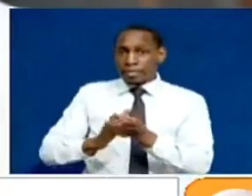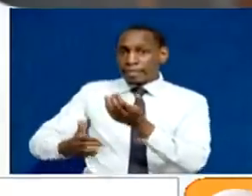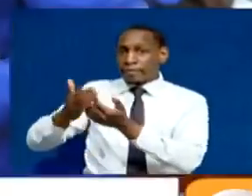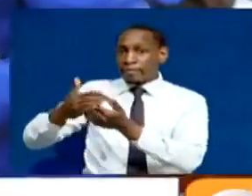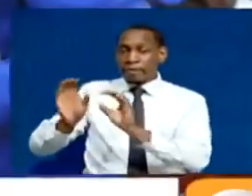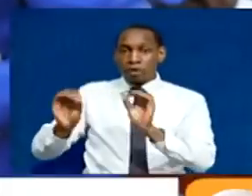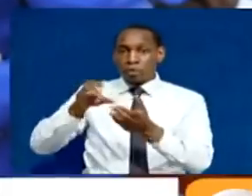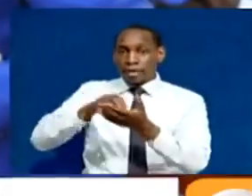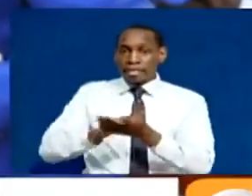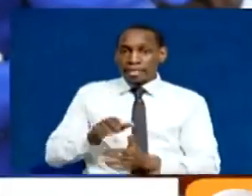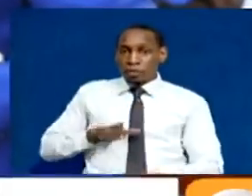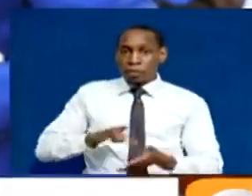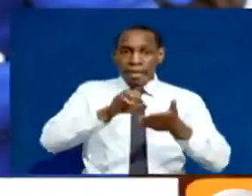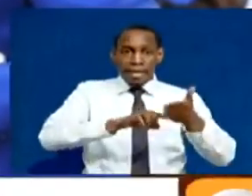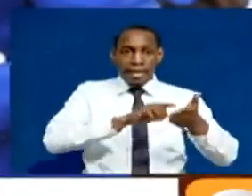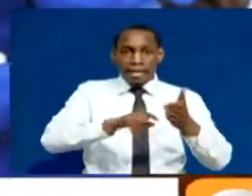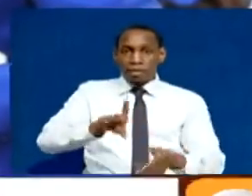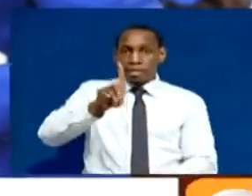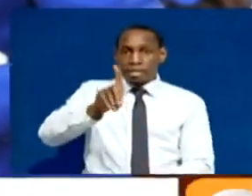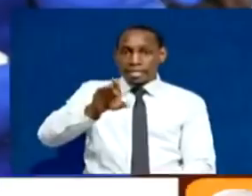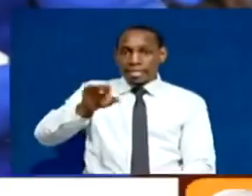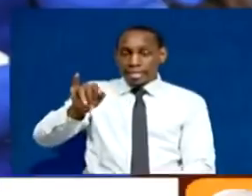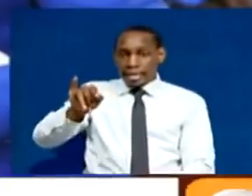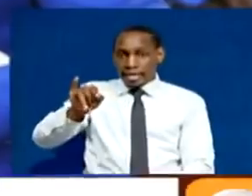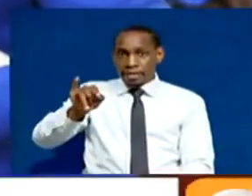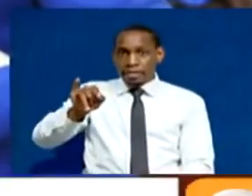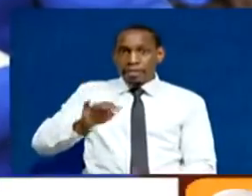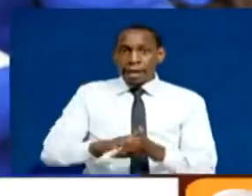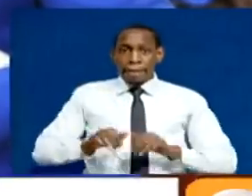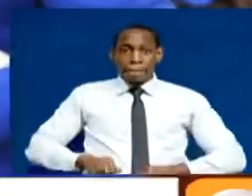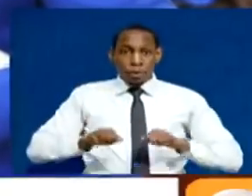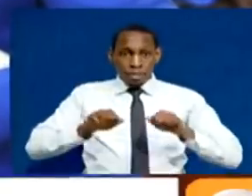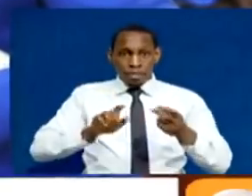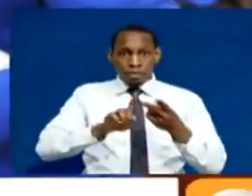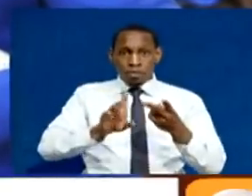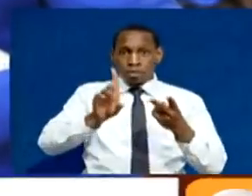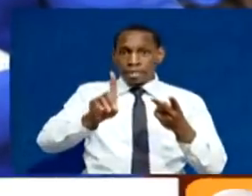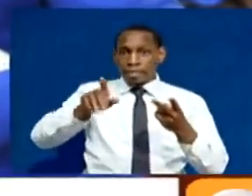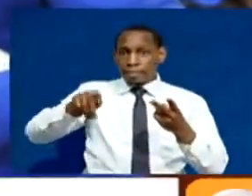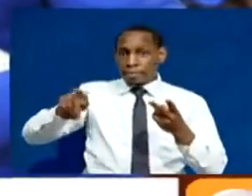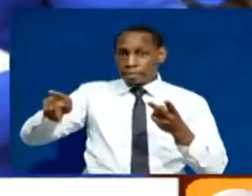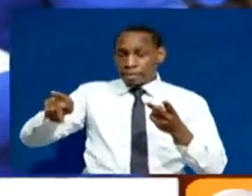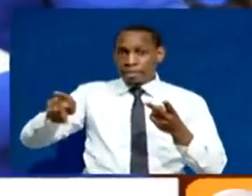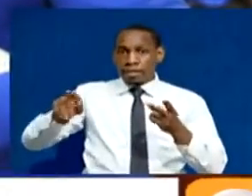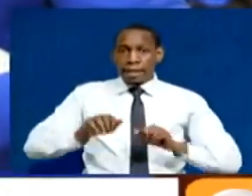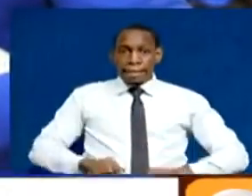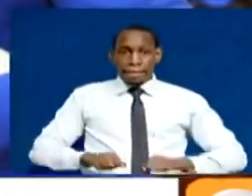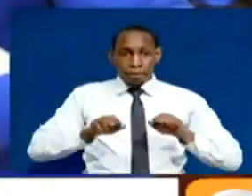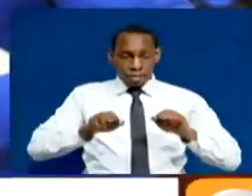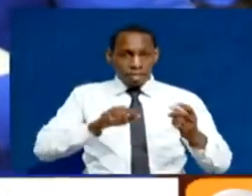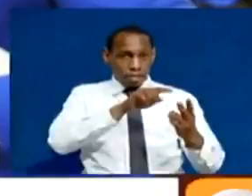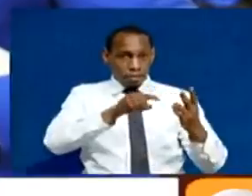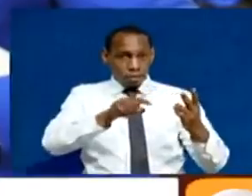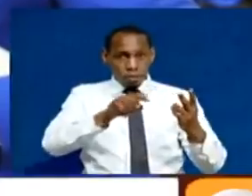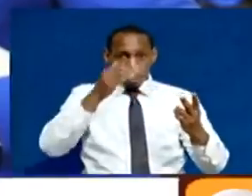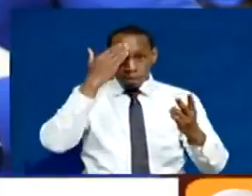her case. Wairimu accuses the Director of Criminal Investigation, George Kinoti, and the Director of Public Prosecution, Nurdin